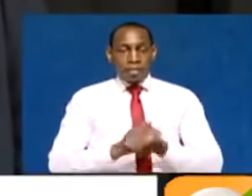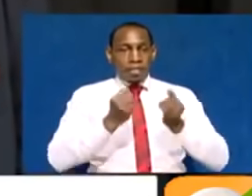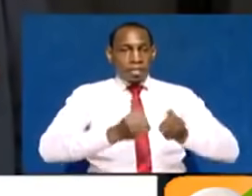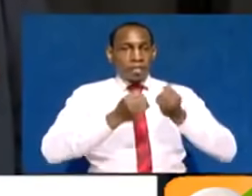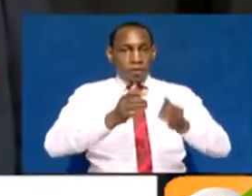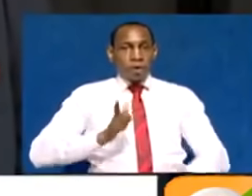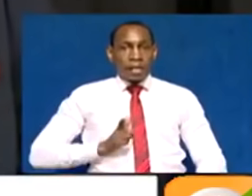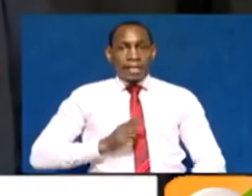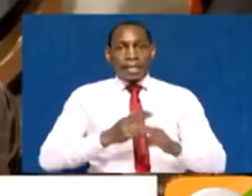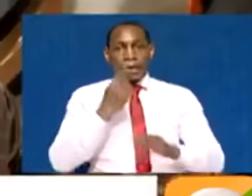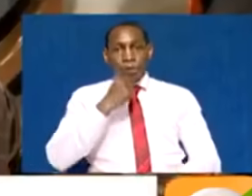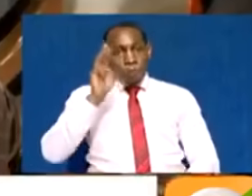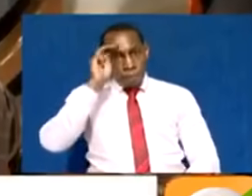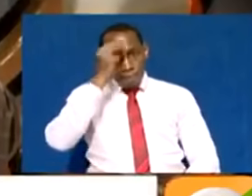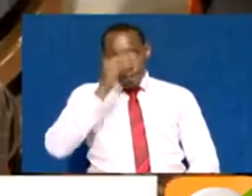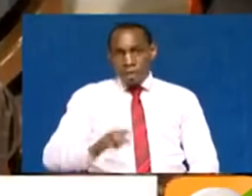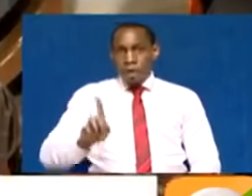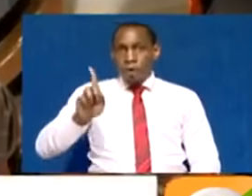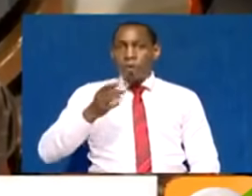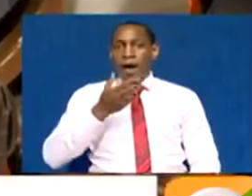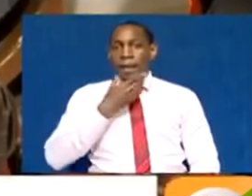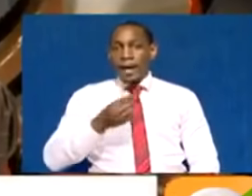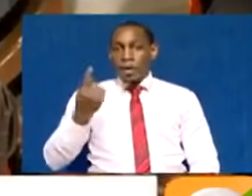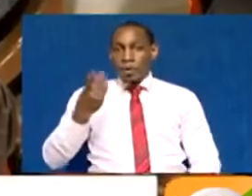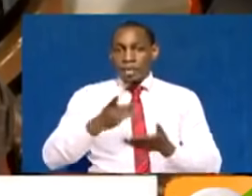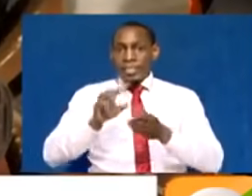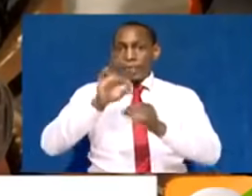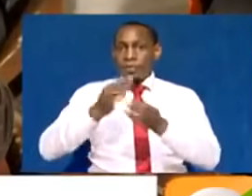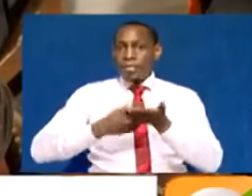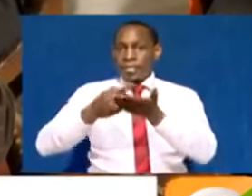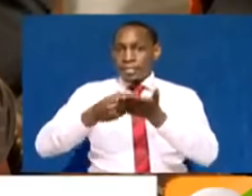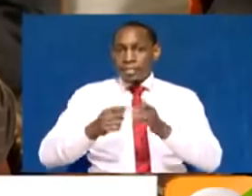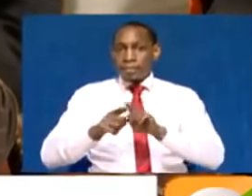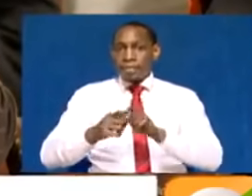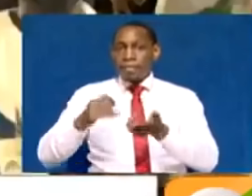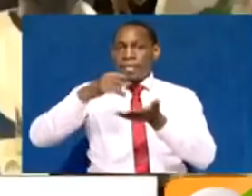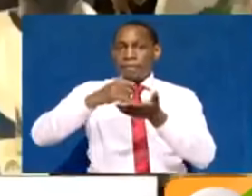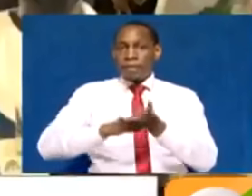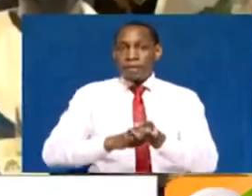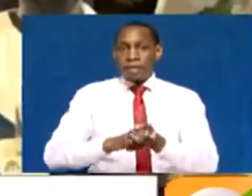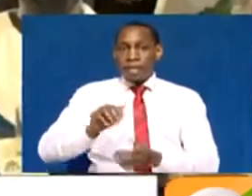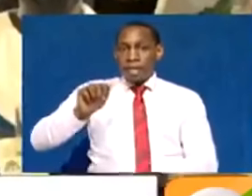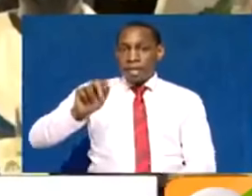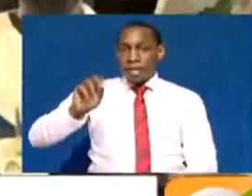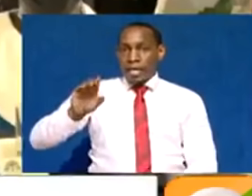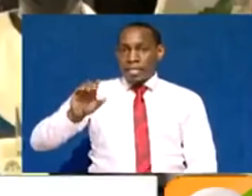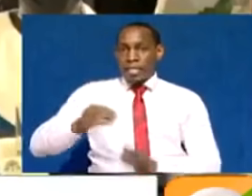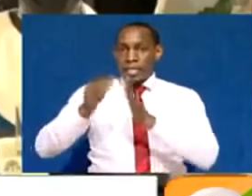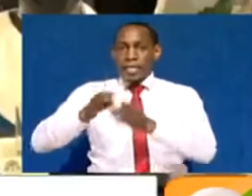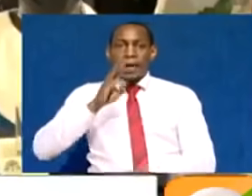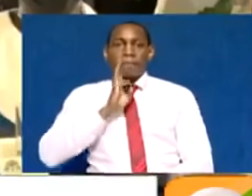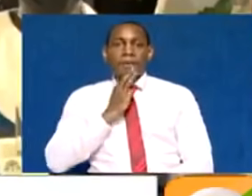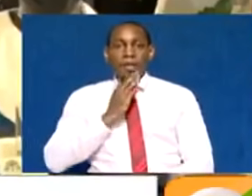lady in Martha Karua. The one man, one shilling, one vote debate would also come up as NC leader Musalia